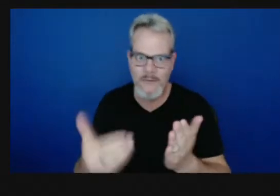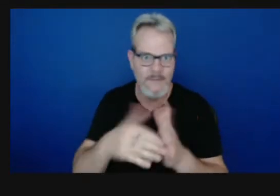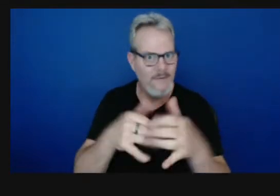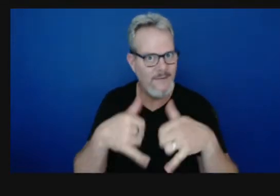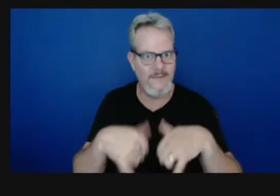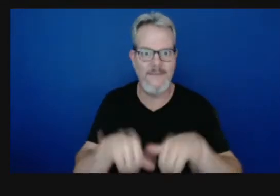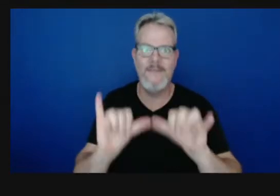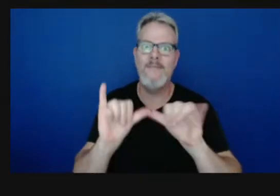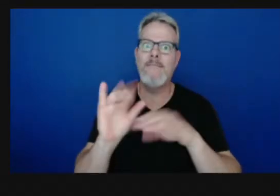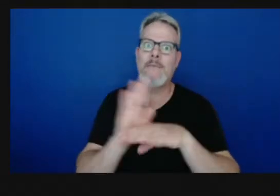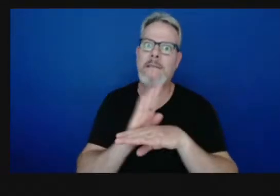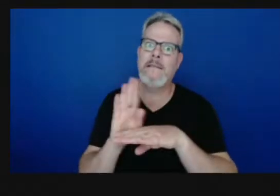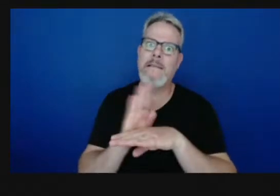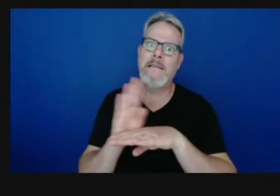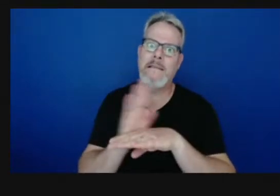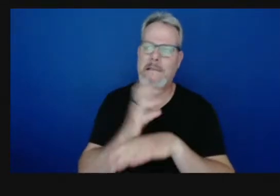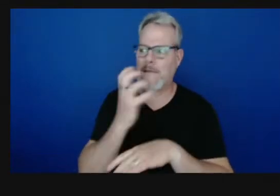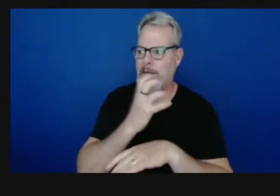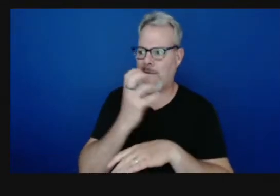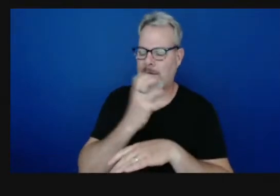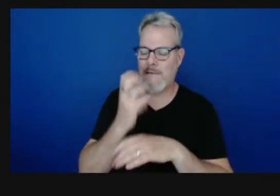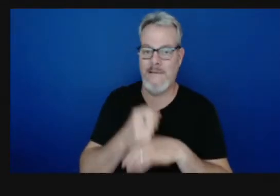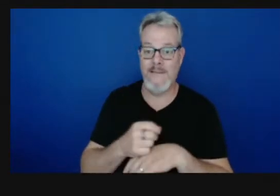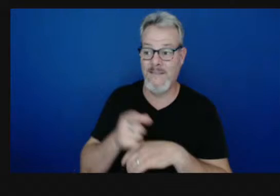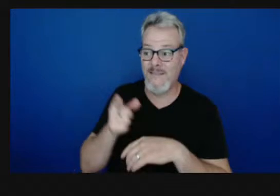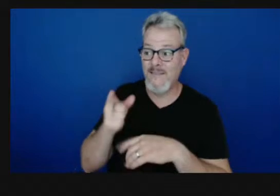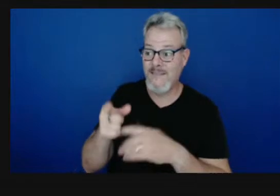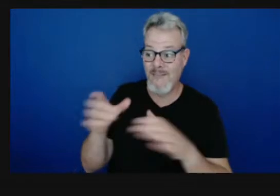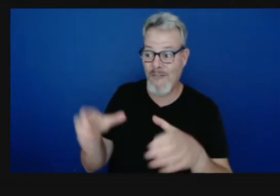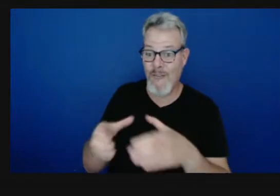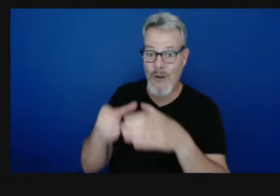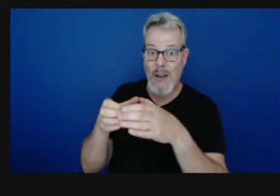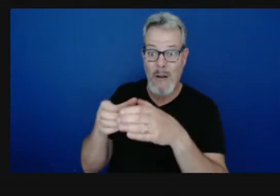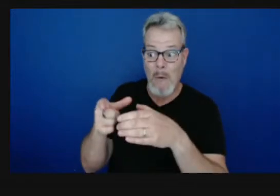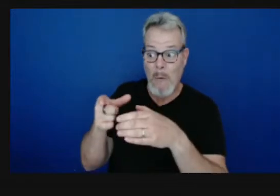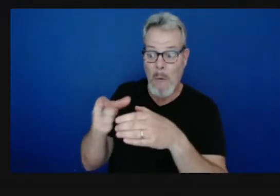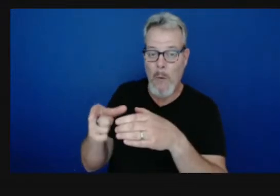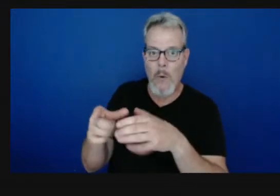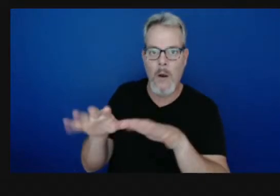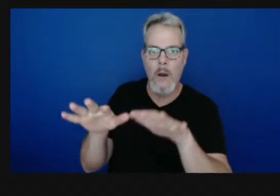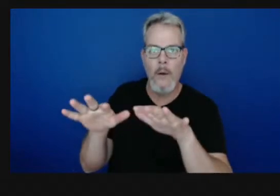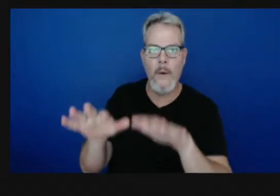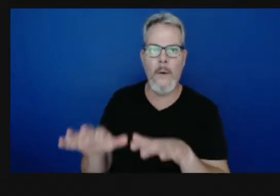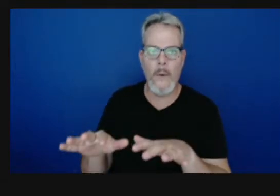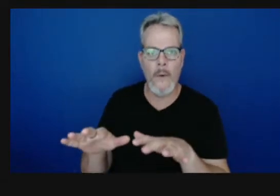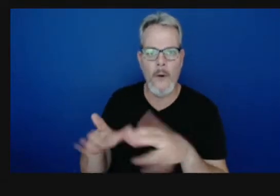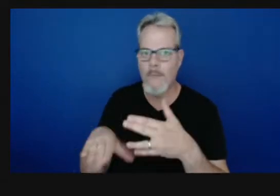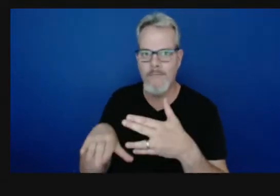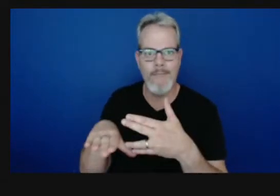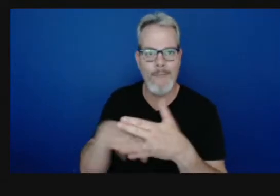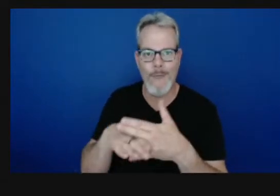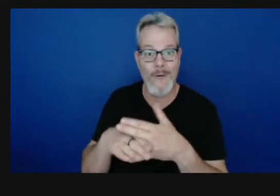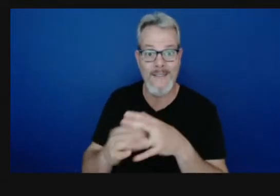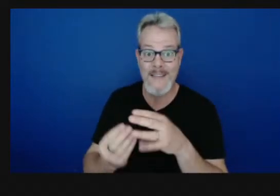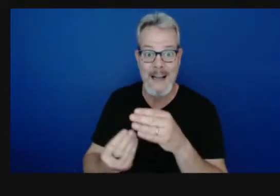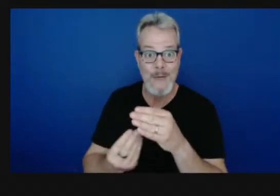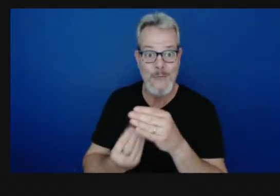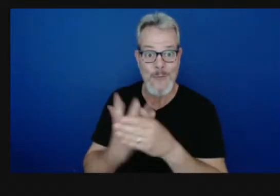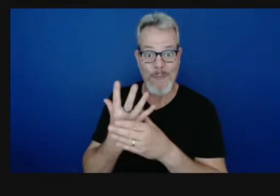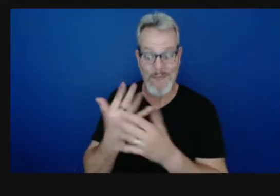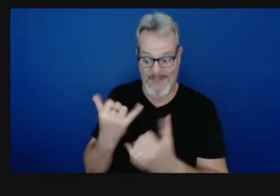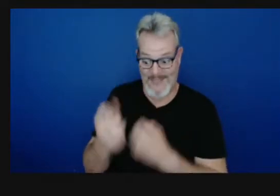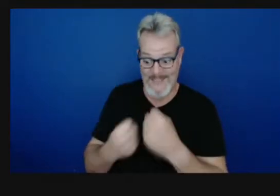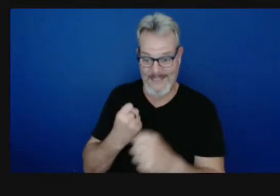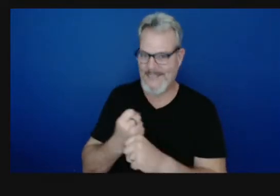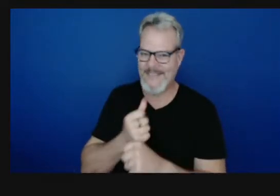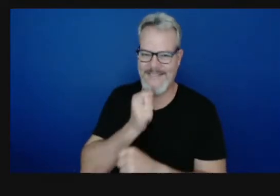So I'm glad the volcano, though, gave us a little bit of a reprieve and didn't erupt this year while we were trying to do